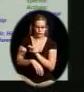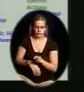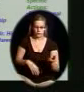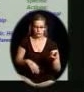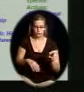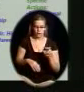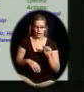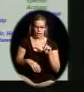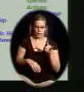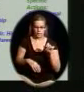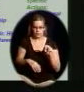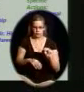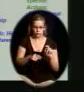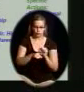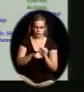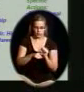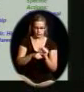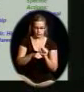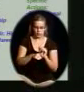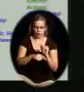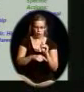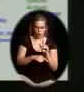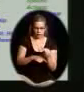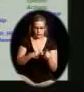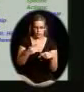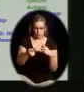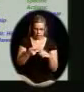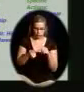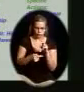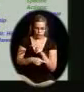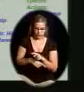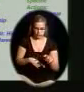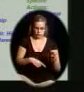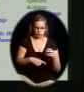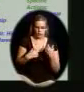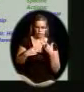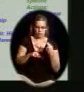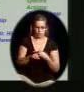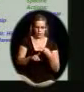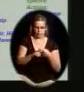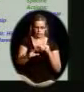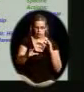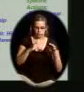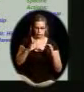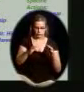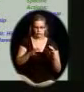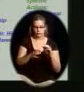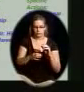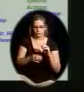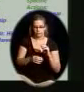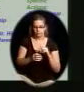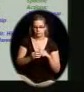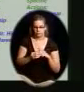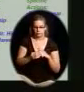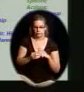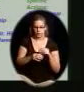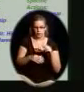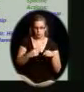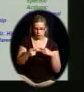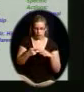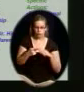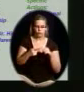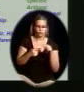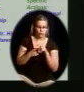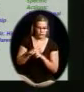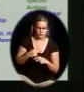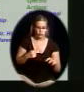administrator training in August was on transitions. We've been doing a monthly conversations, and actually every other week it seems, on the area of transitions. And